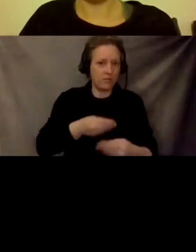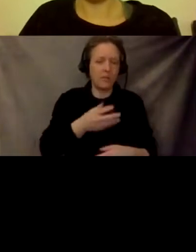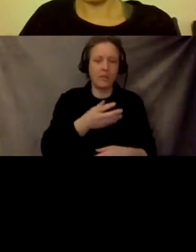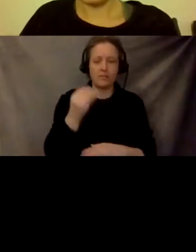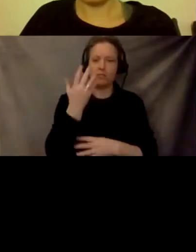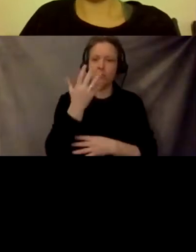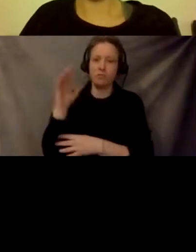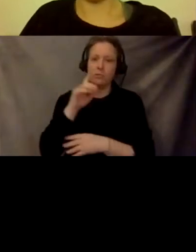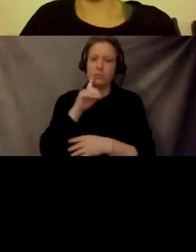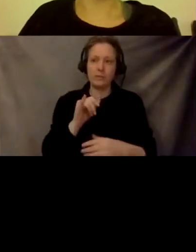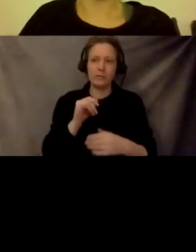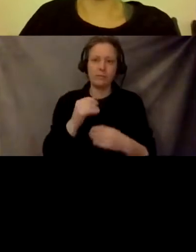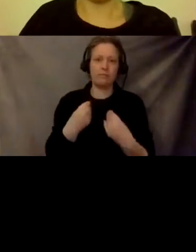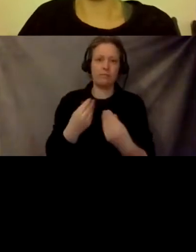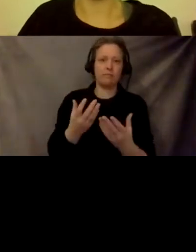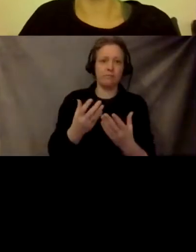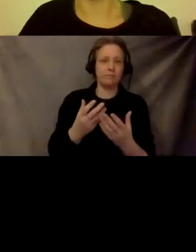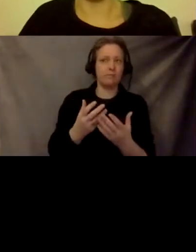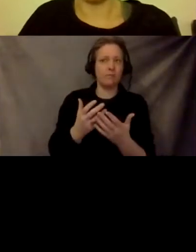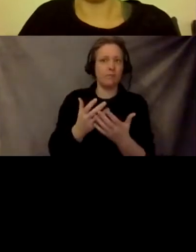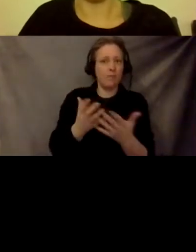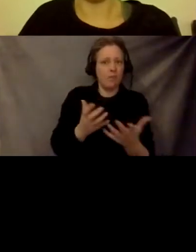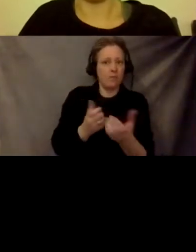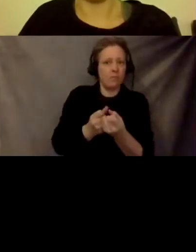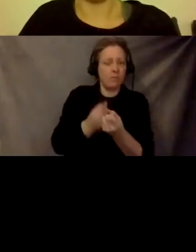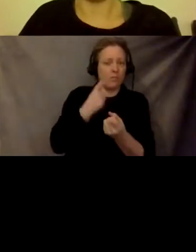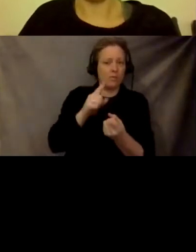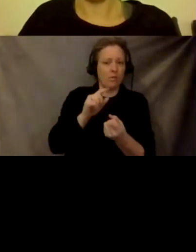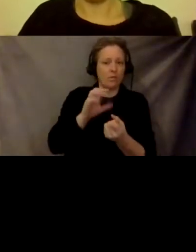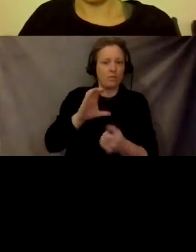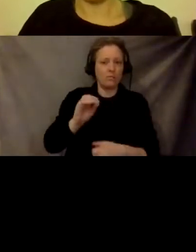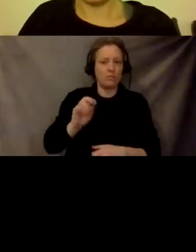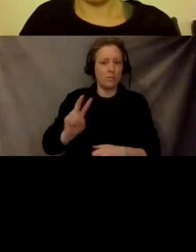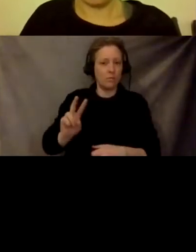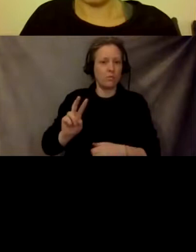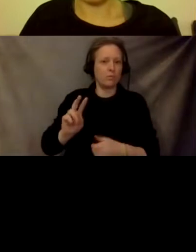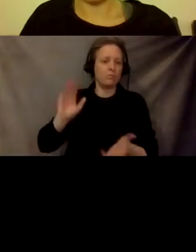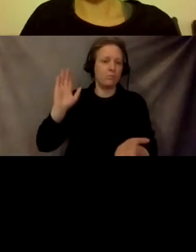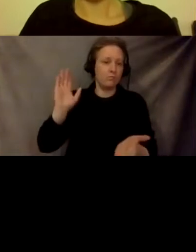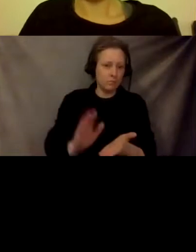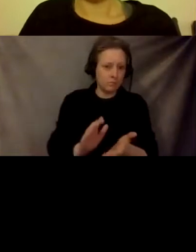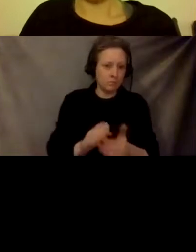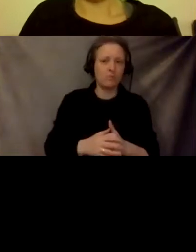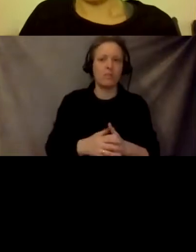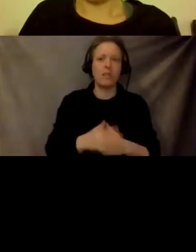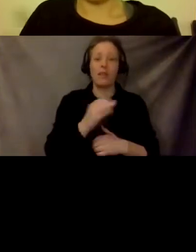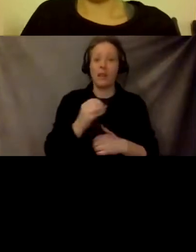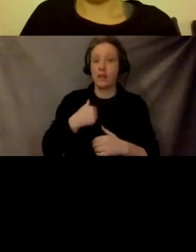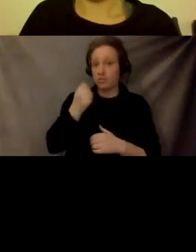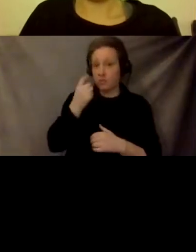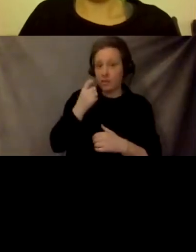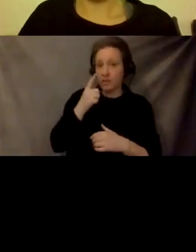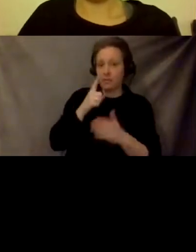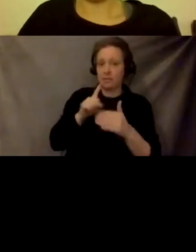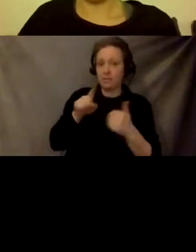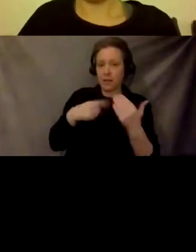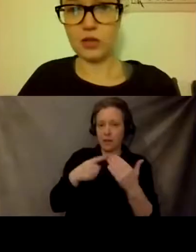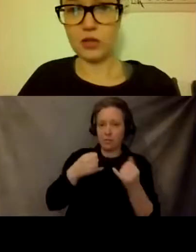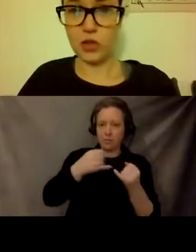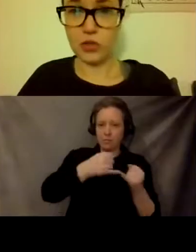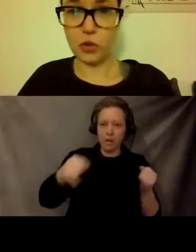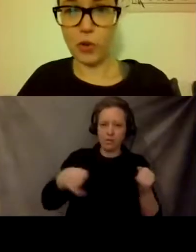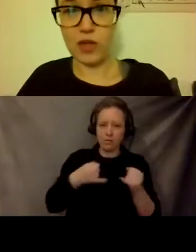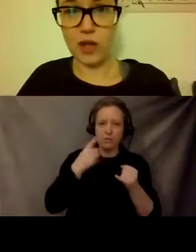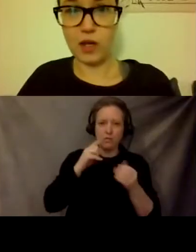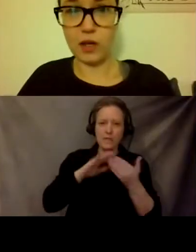that I totally hear what you're saying about the urban growth boundary and trying to find a balance there. But I think